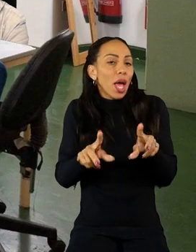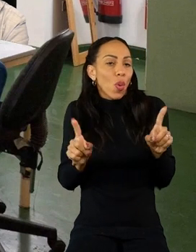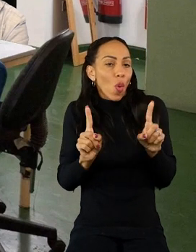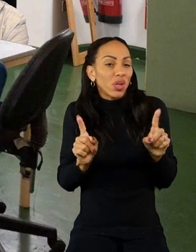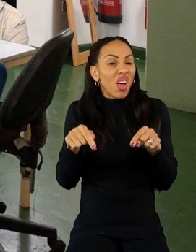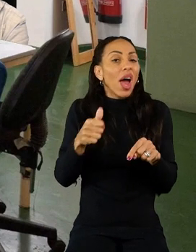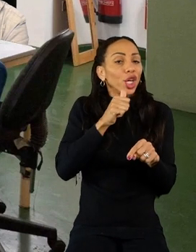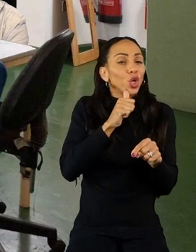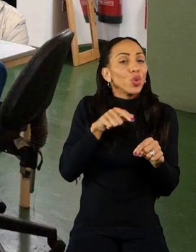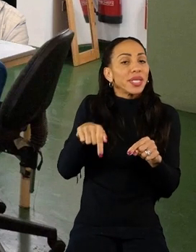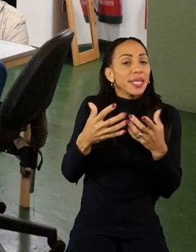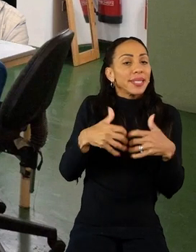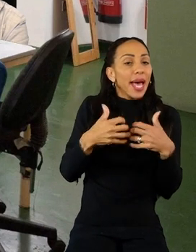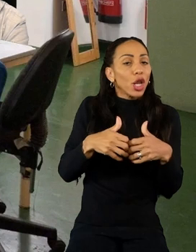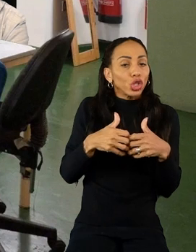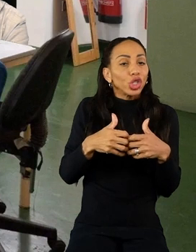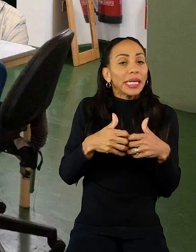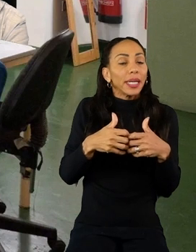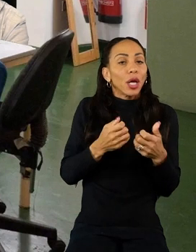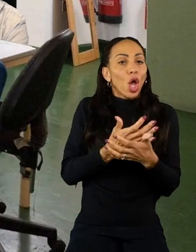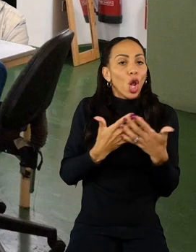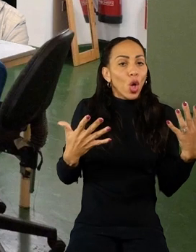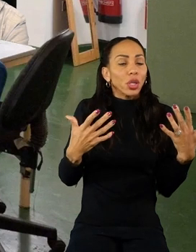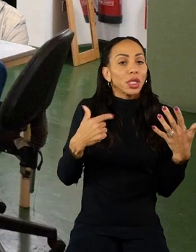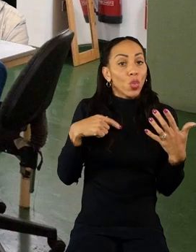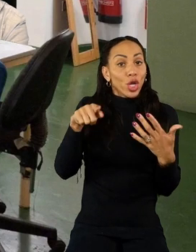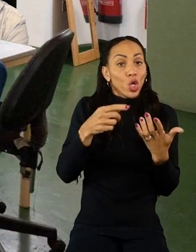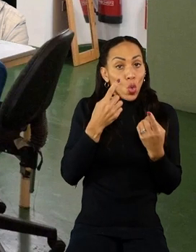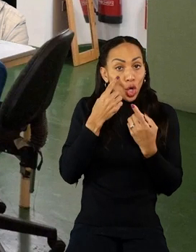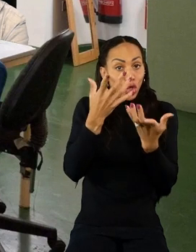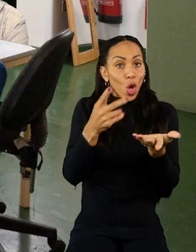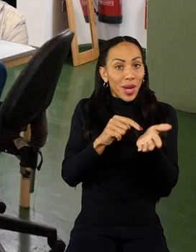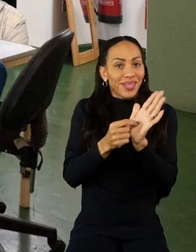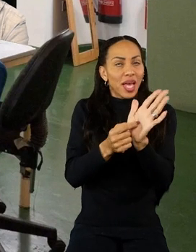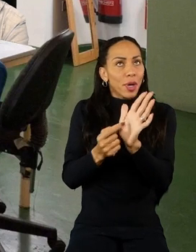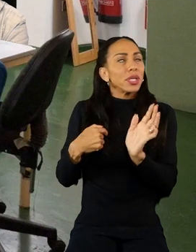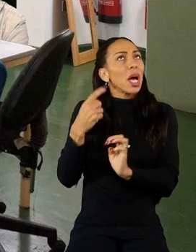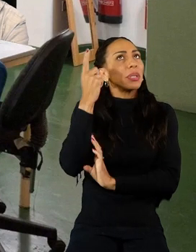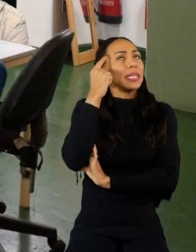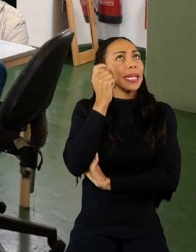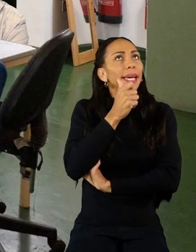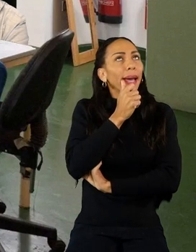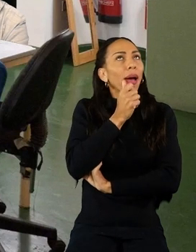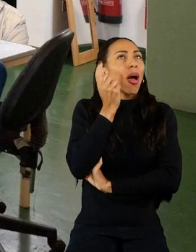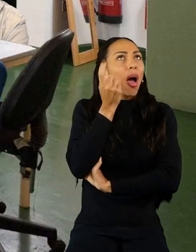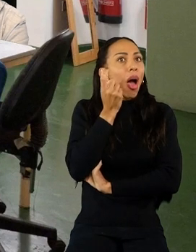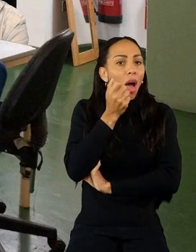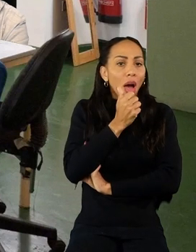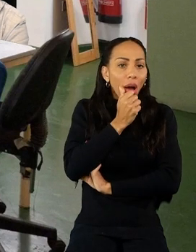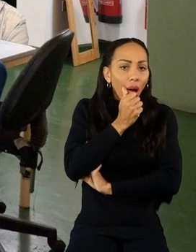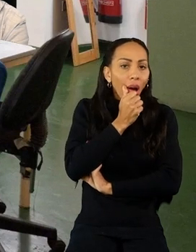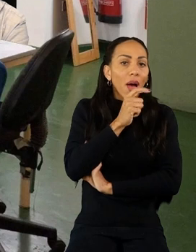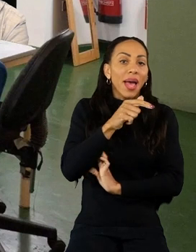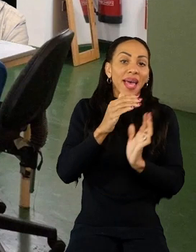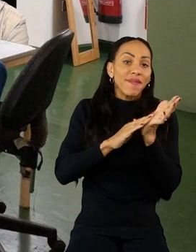advance, or, you know, we haven't tried that, but because I work a lot with blind people and this technology, so while you were showing the demos, I